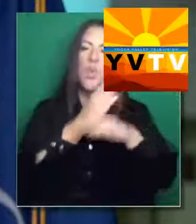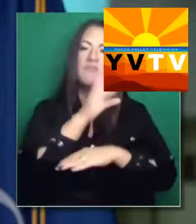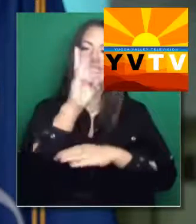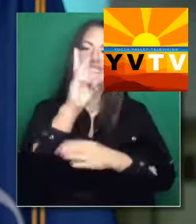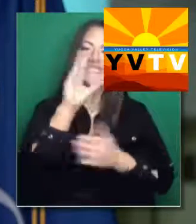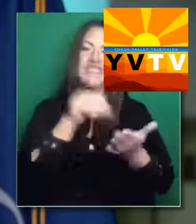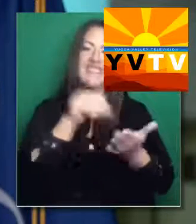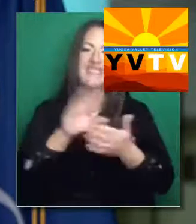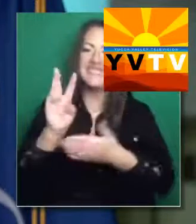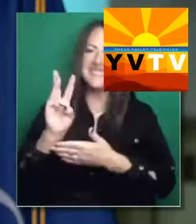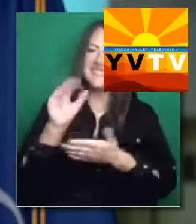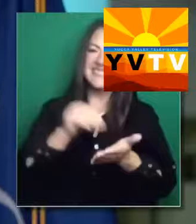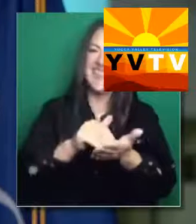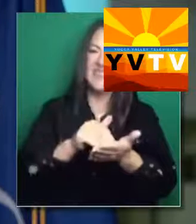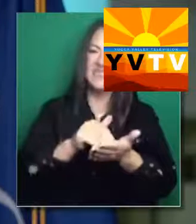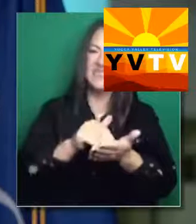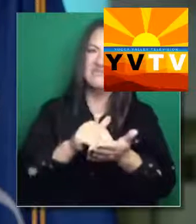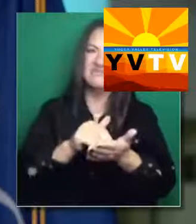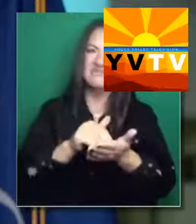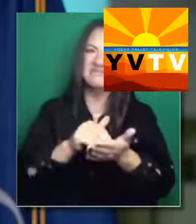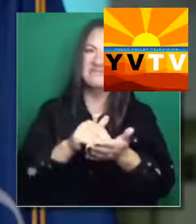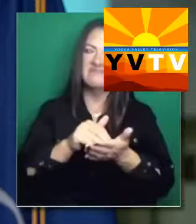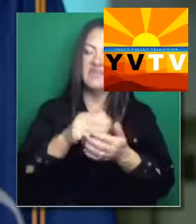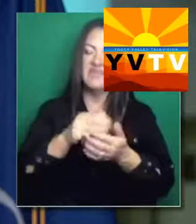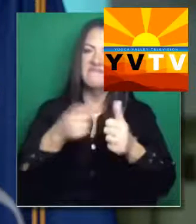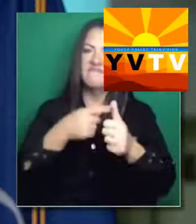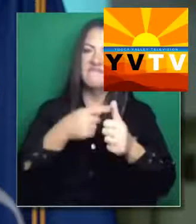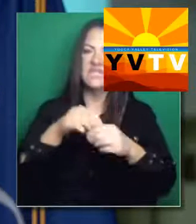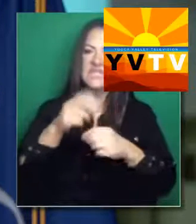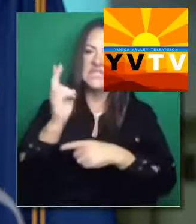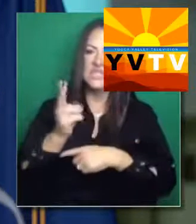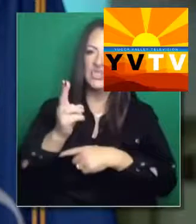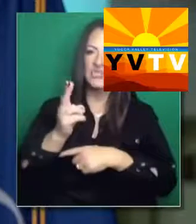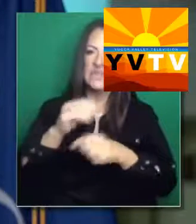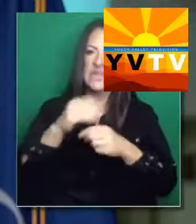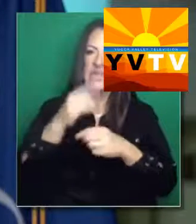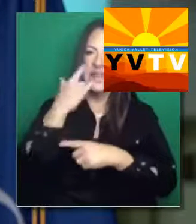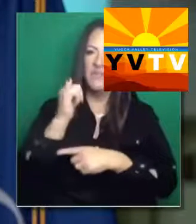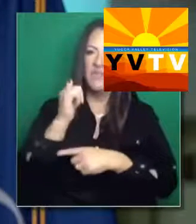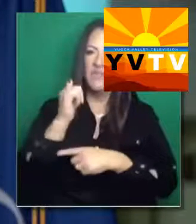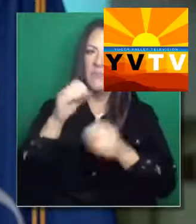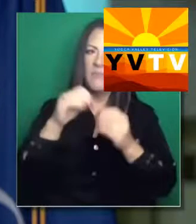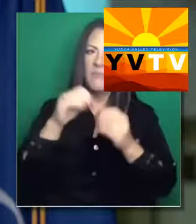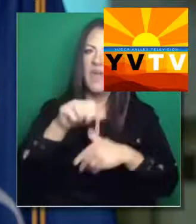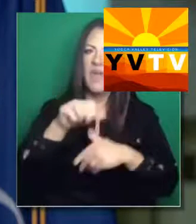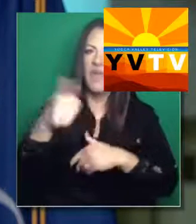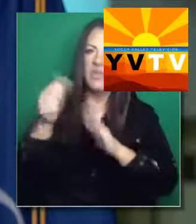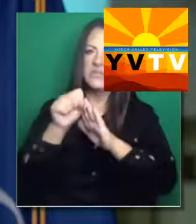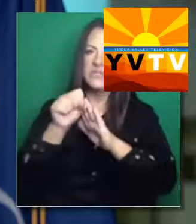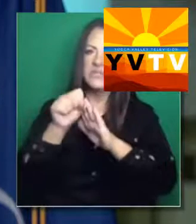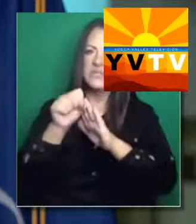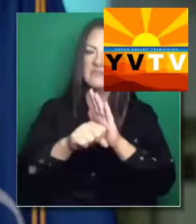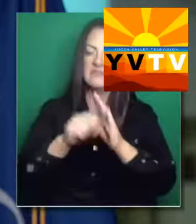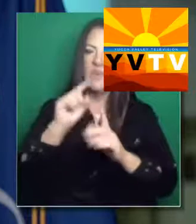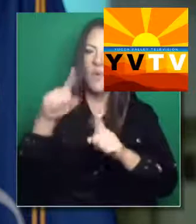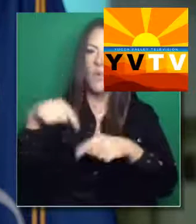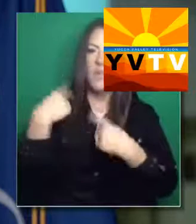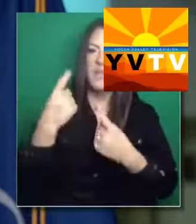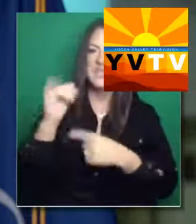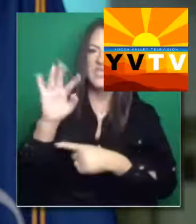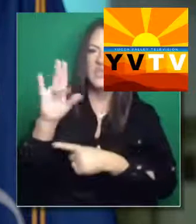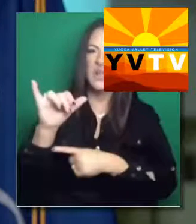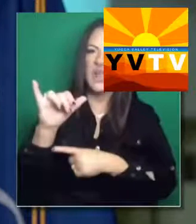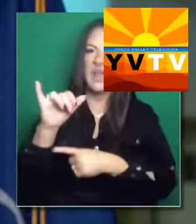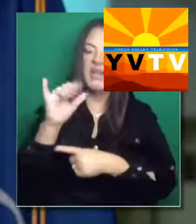another state in American history that just in a few months, literally a few months, just since July, was able to draw